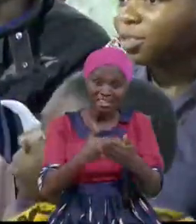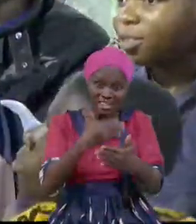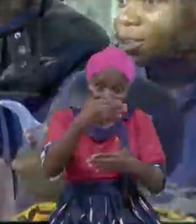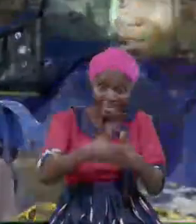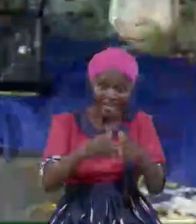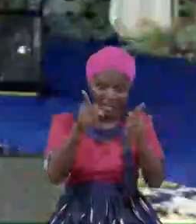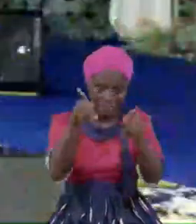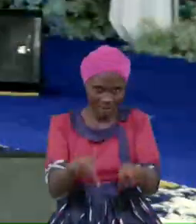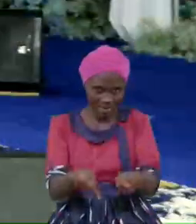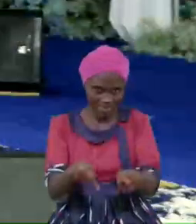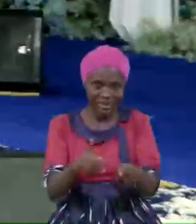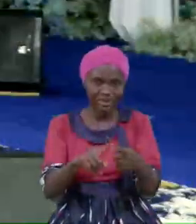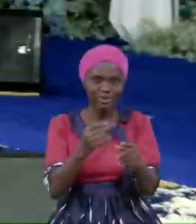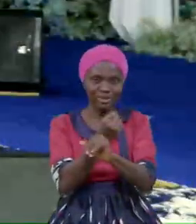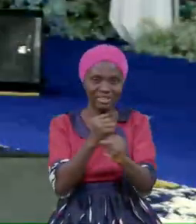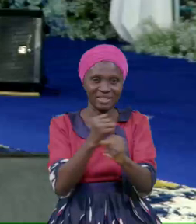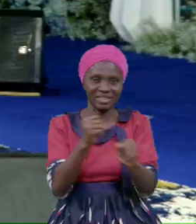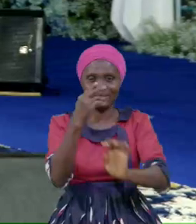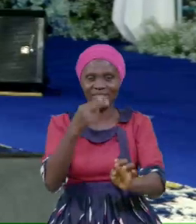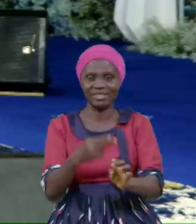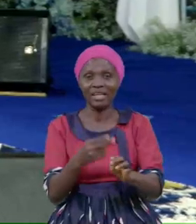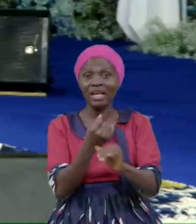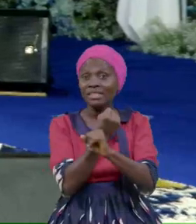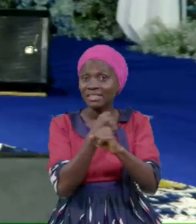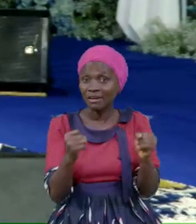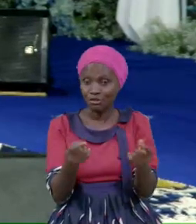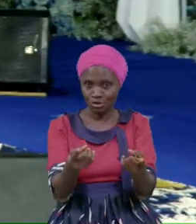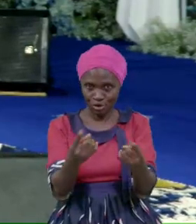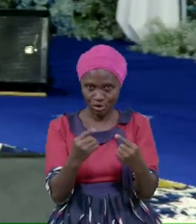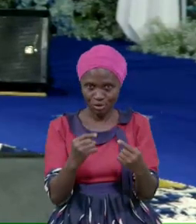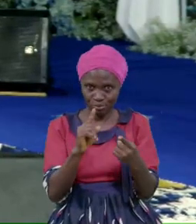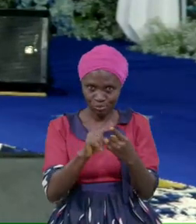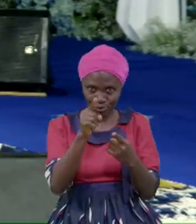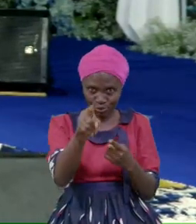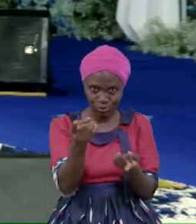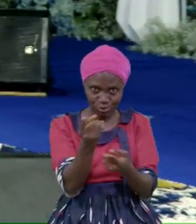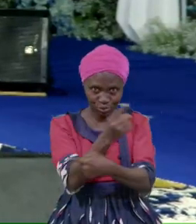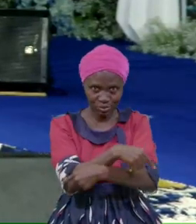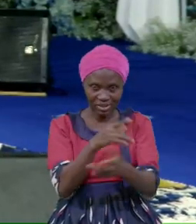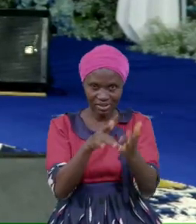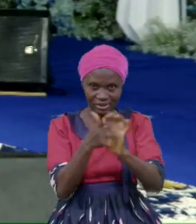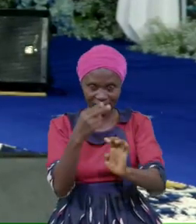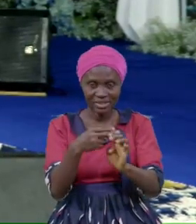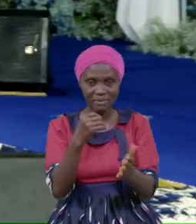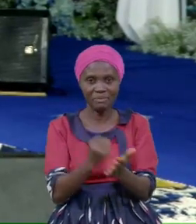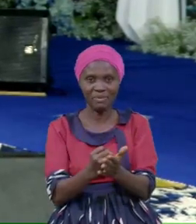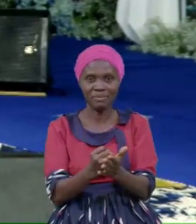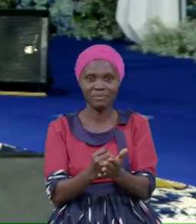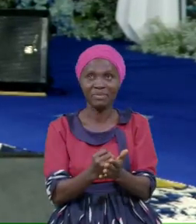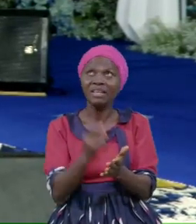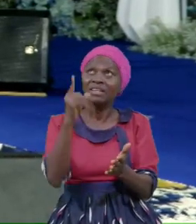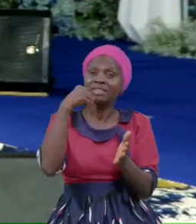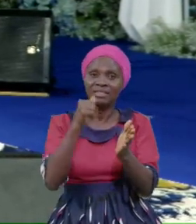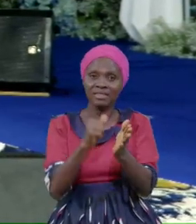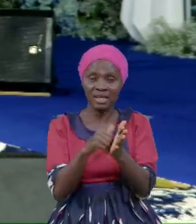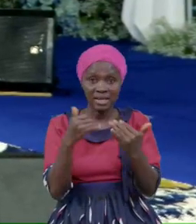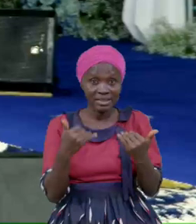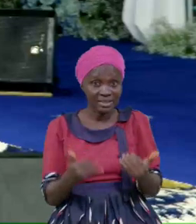Salvation comes to you today. And then it says, now is